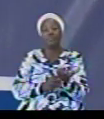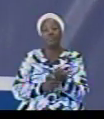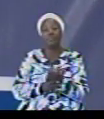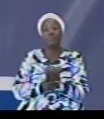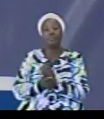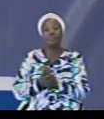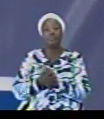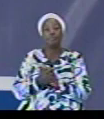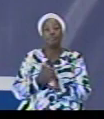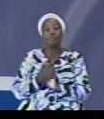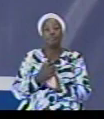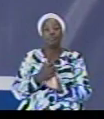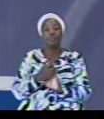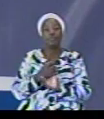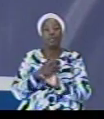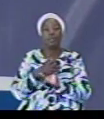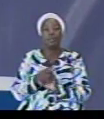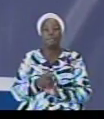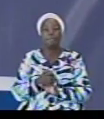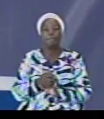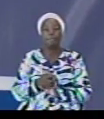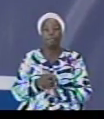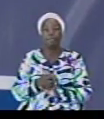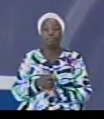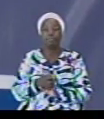and the state level, all over.